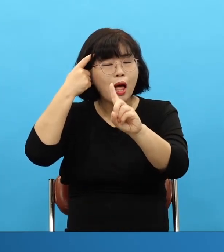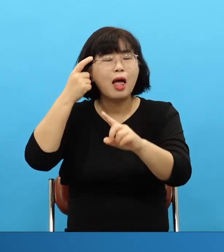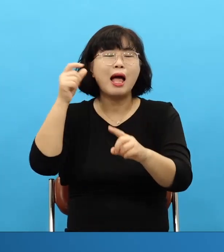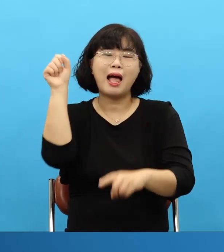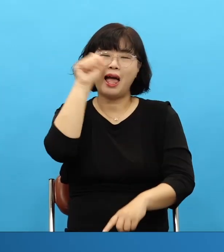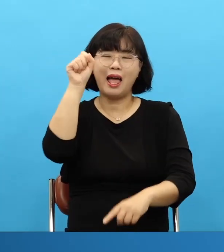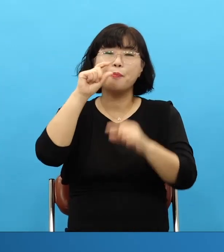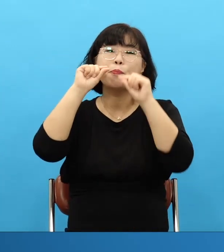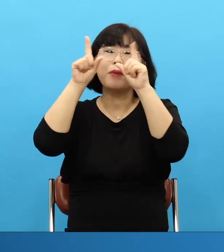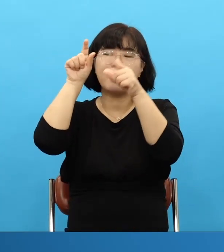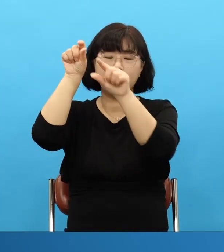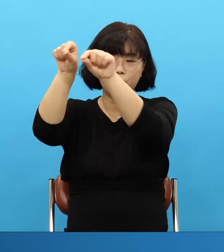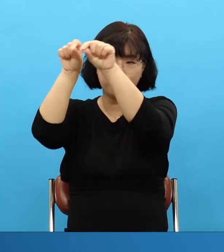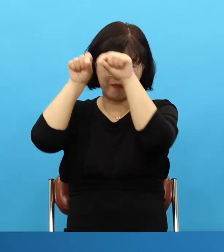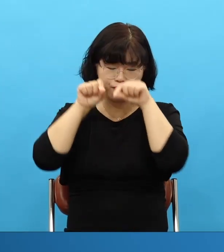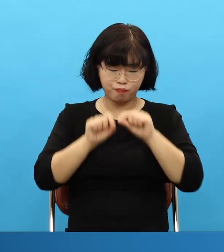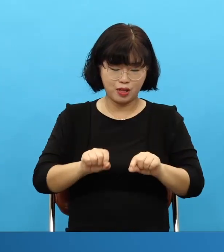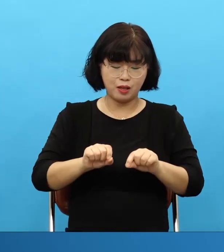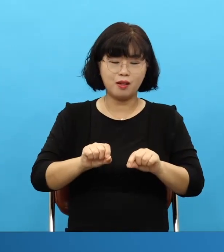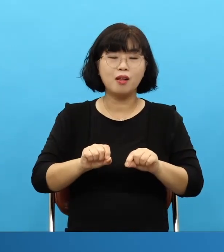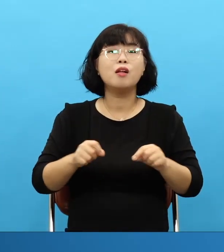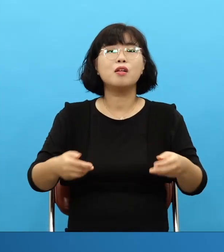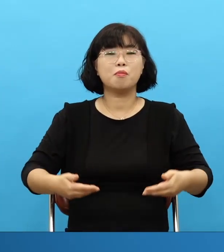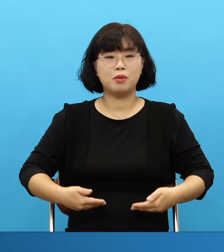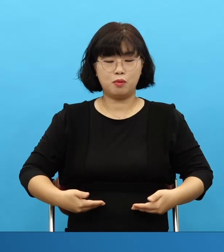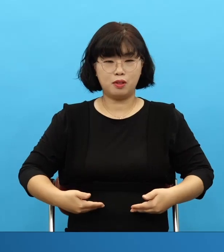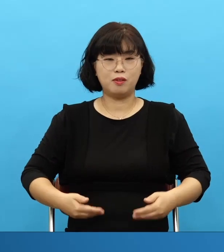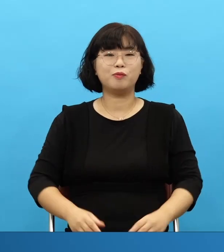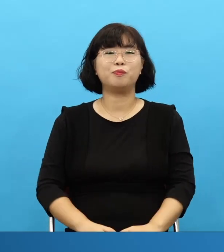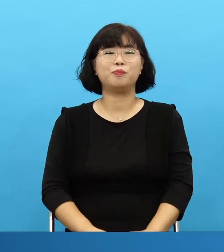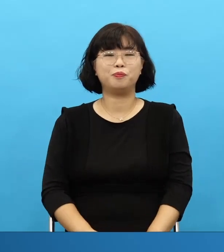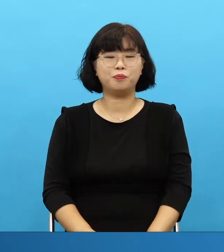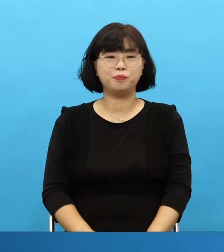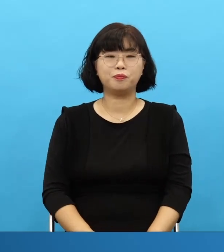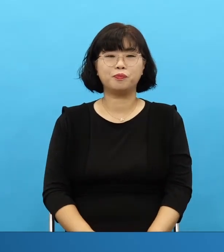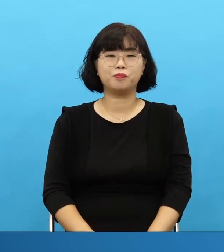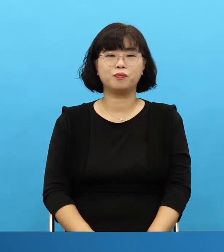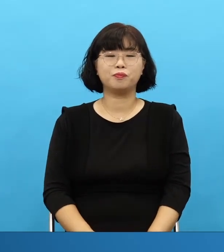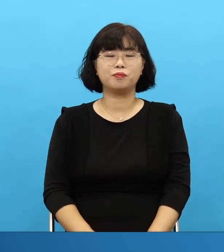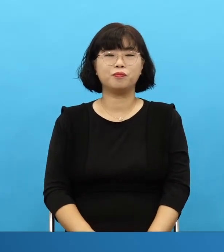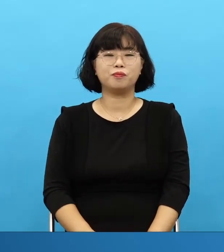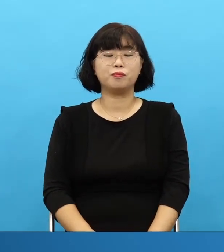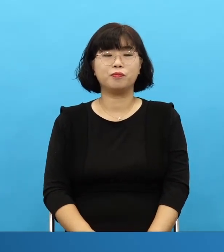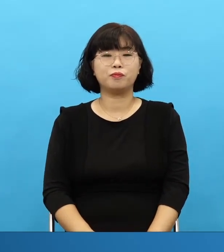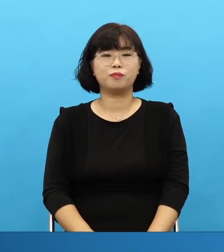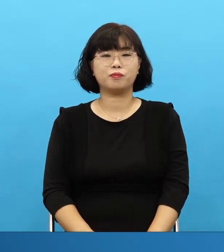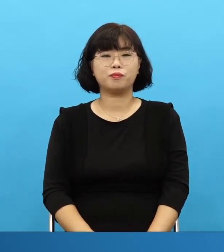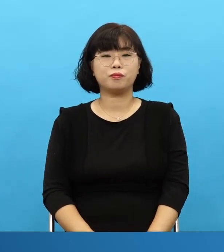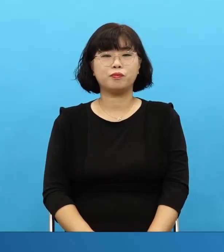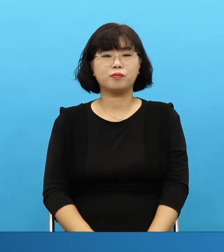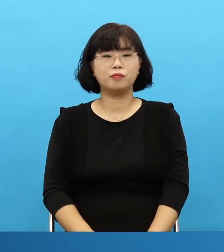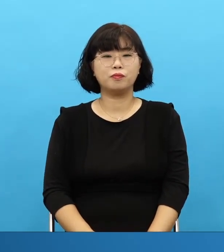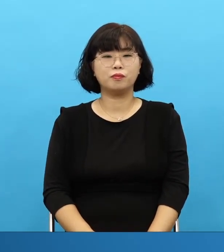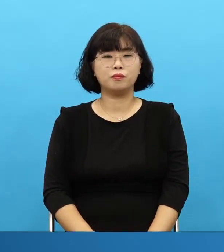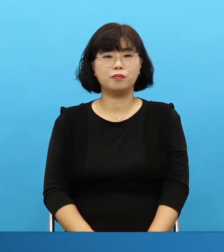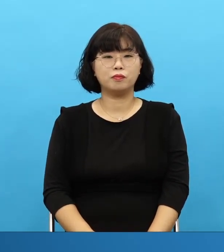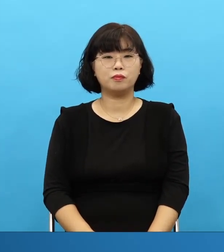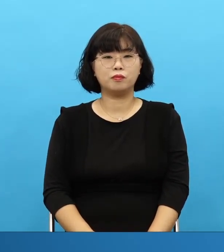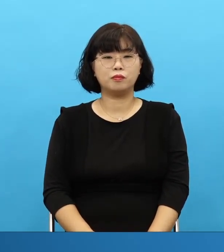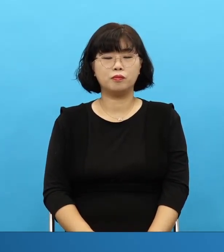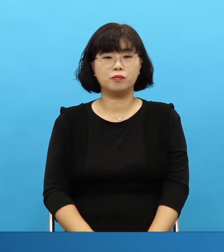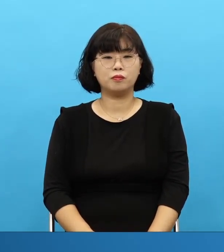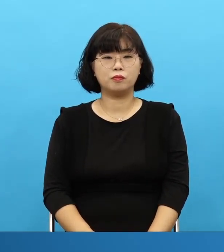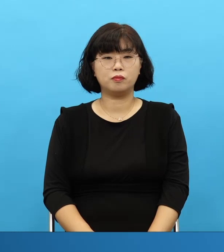personal pre-notions or our prejudices. It's the viewpoint of God that we must possess. His view of looking out to give salvation.